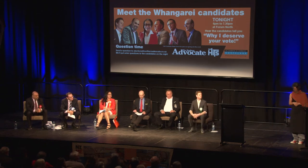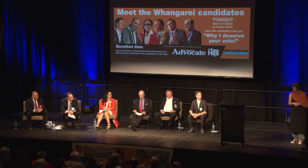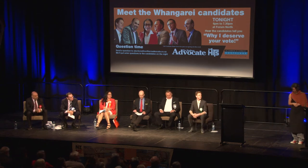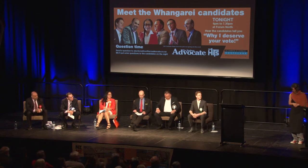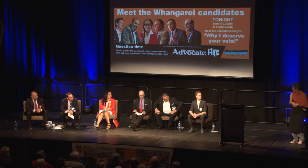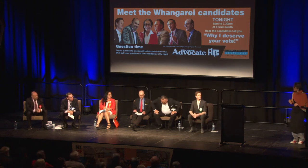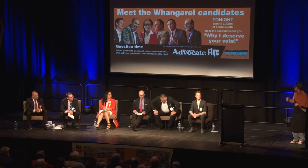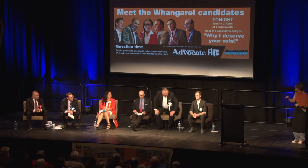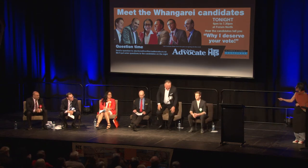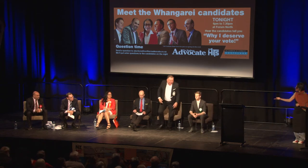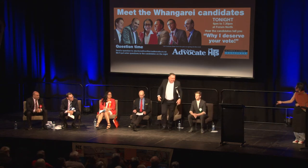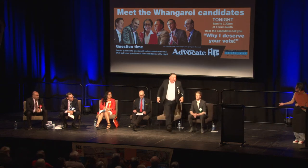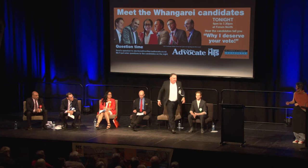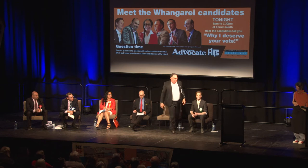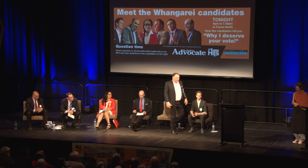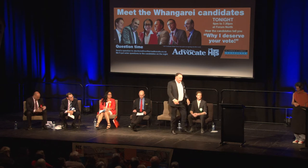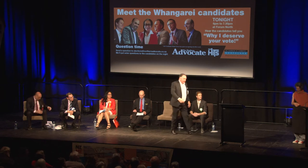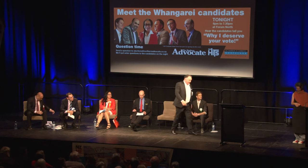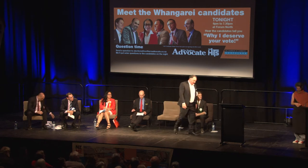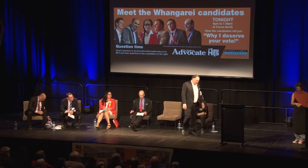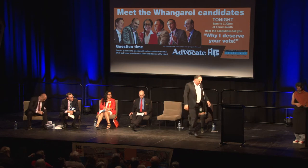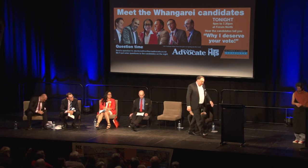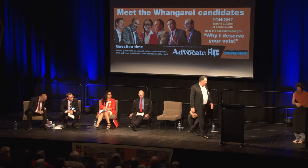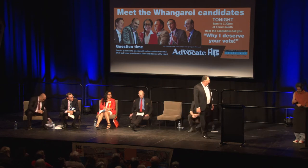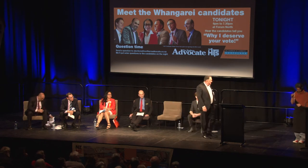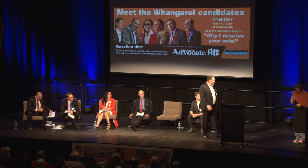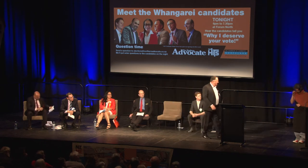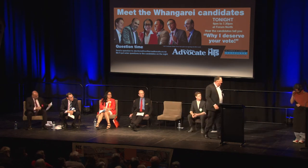Shane Jones. Shane, if you'd like to come forward for your reader question.